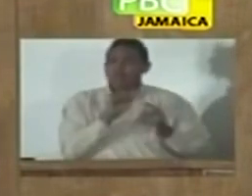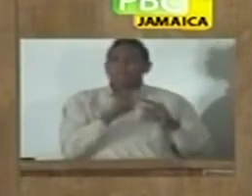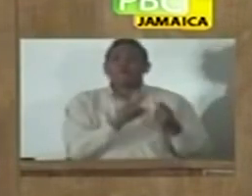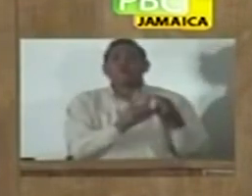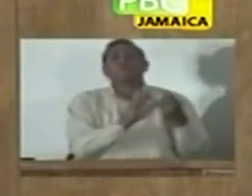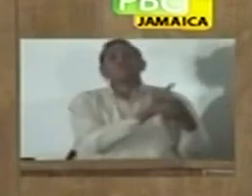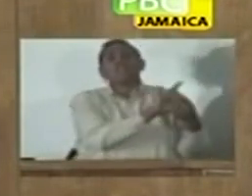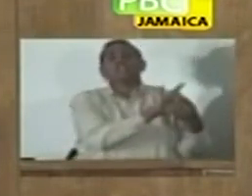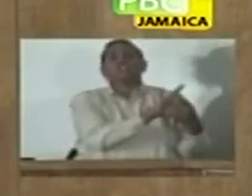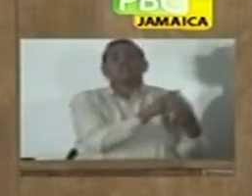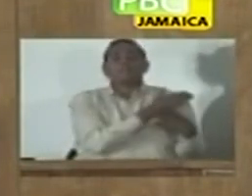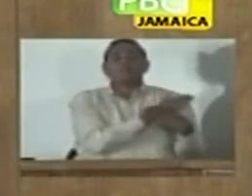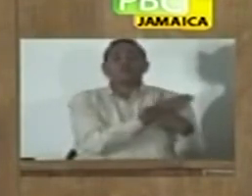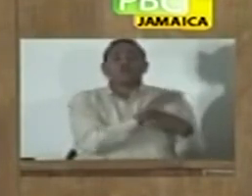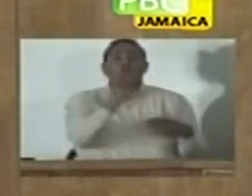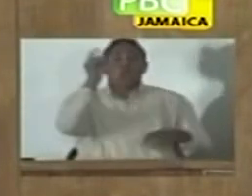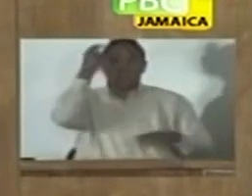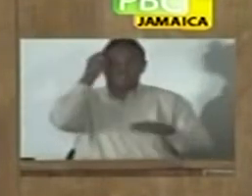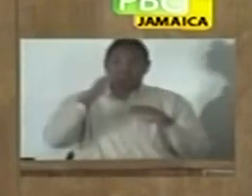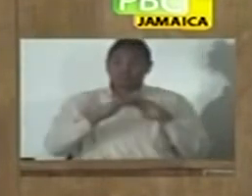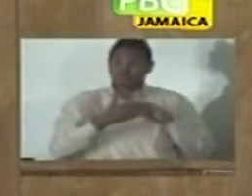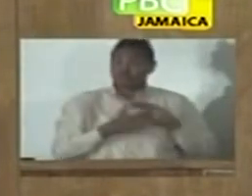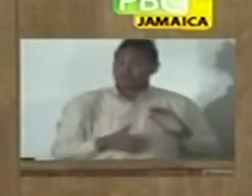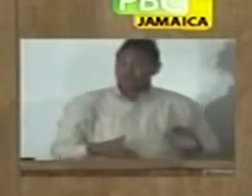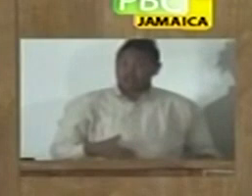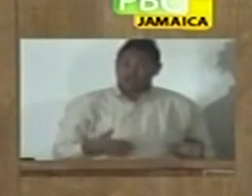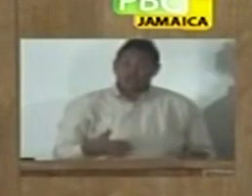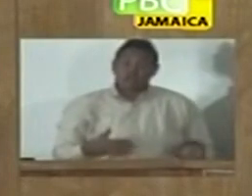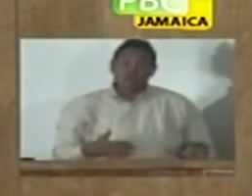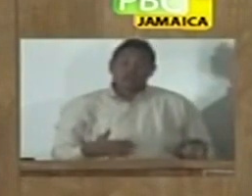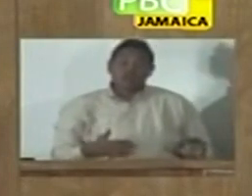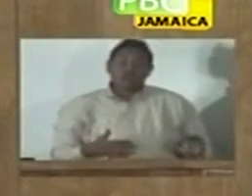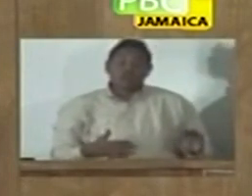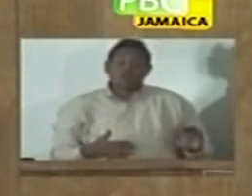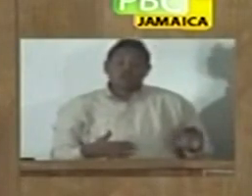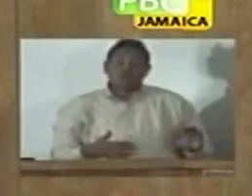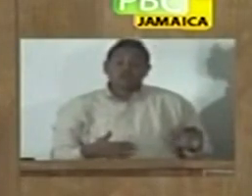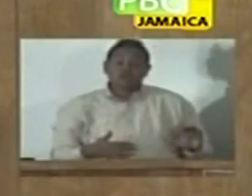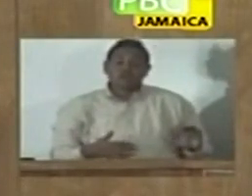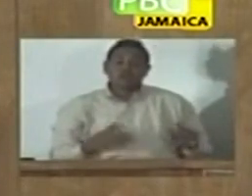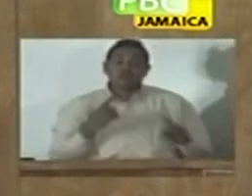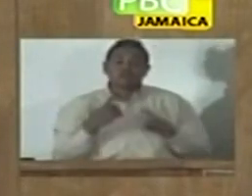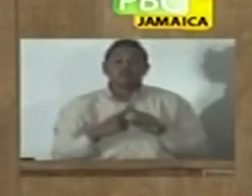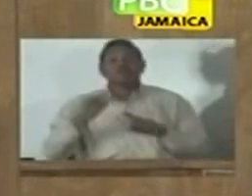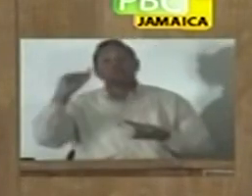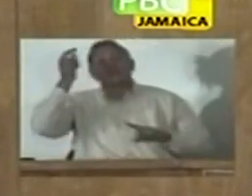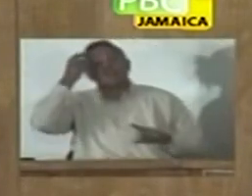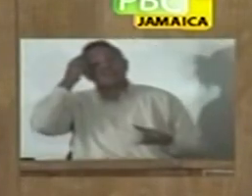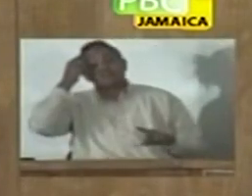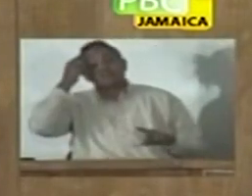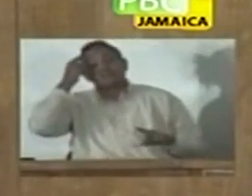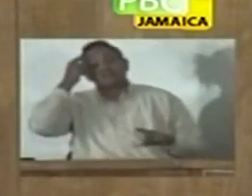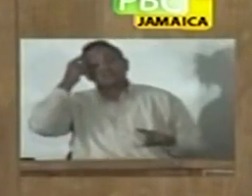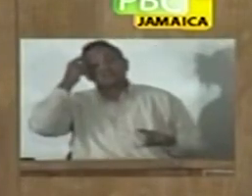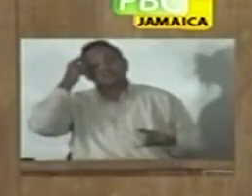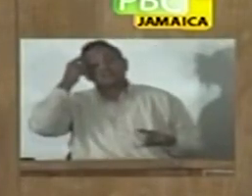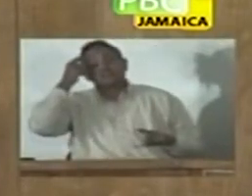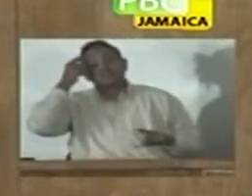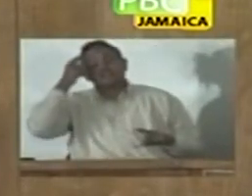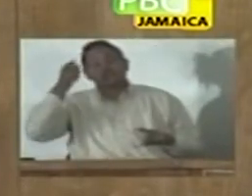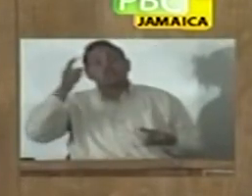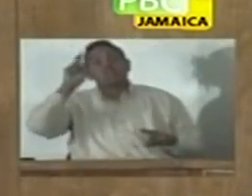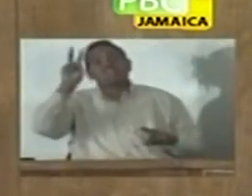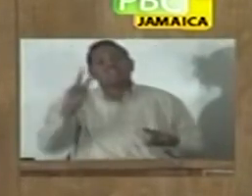relationship between the government of Jamaica and the government of